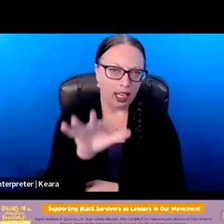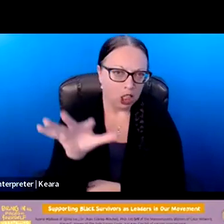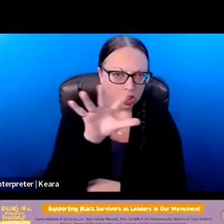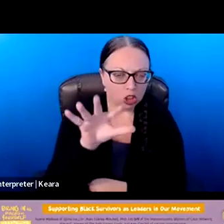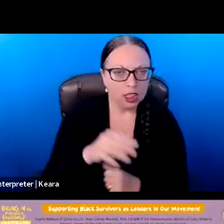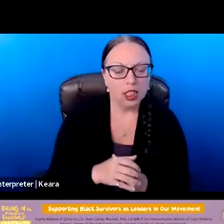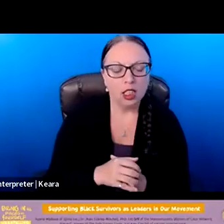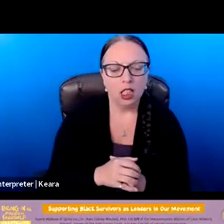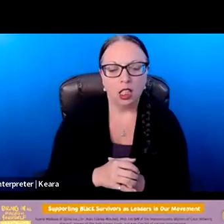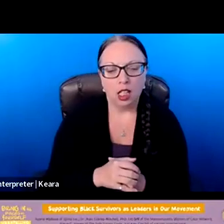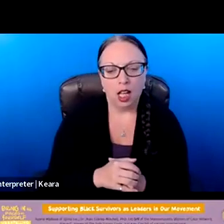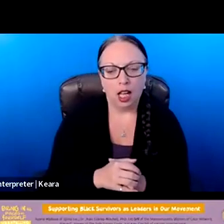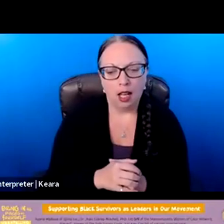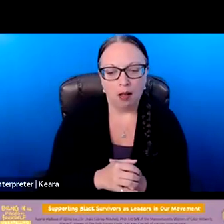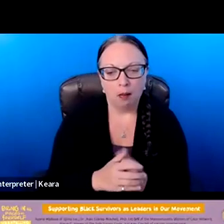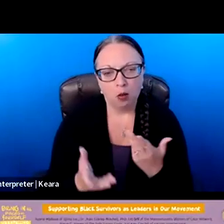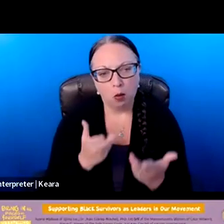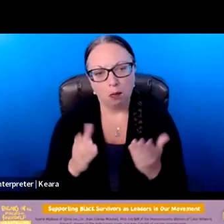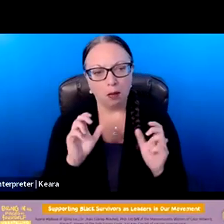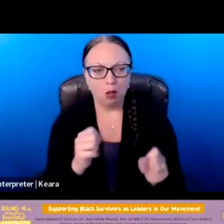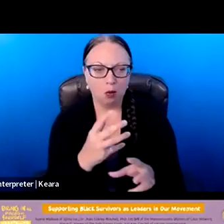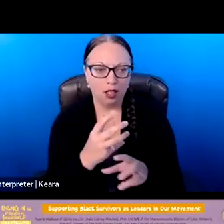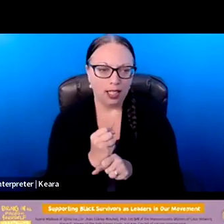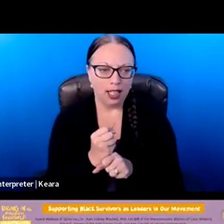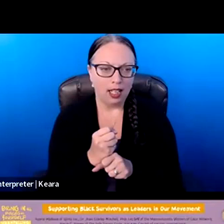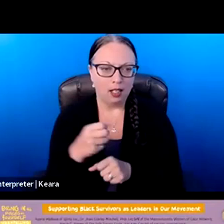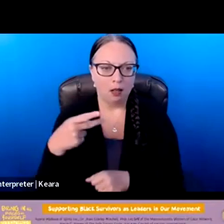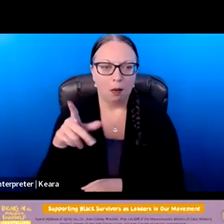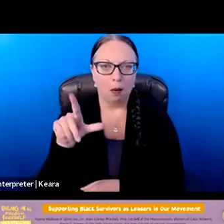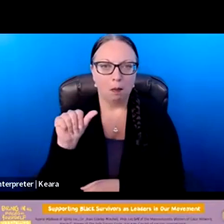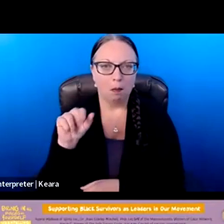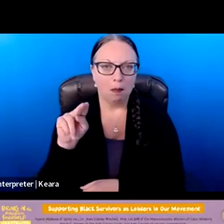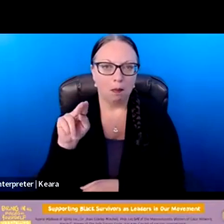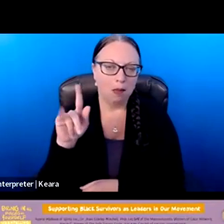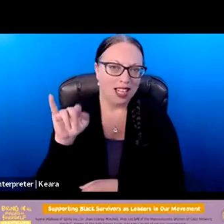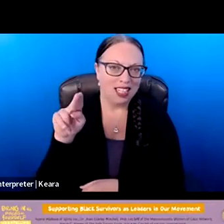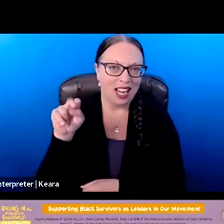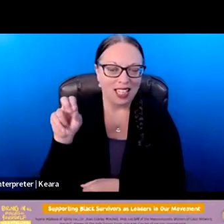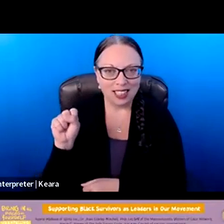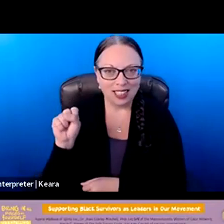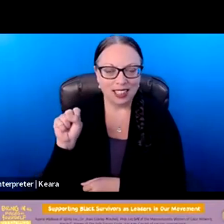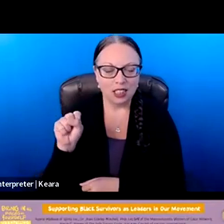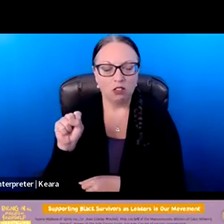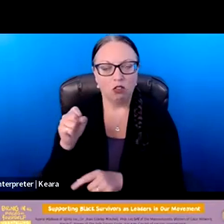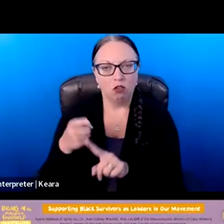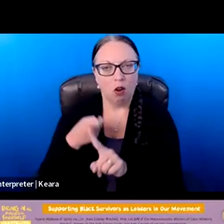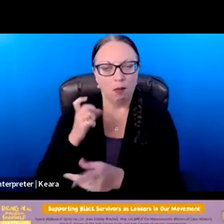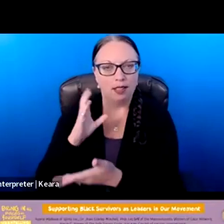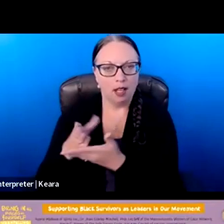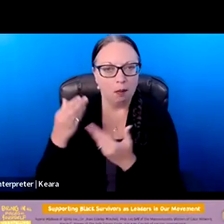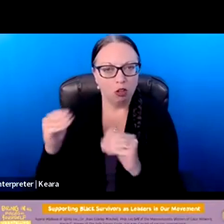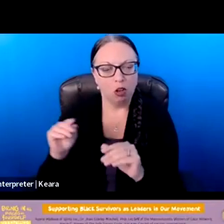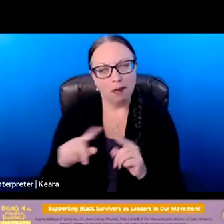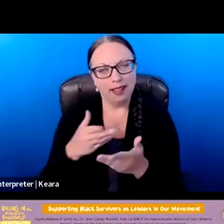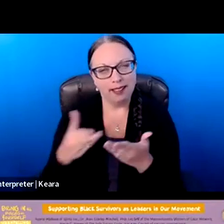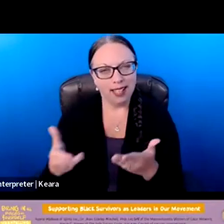like, yeah, maybe you can get some plantains at Stop and Shop, but that's about it. The stuff that brings comfort, because